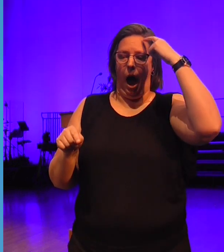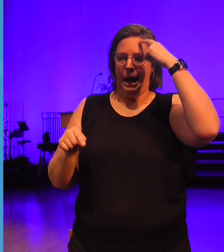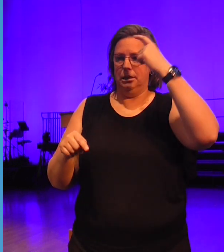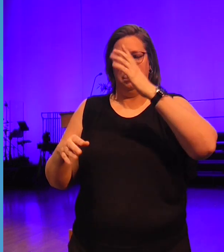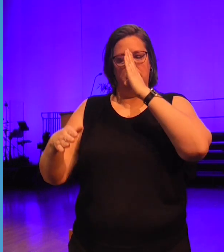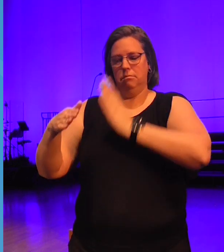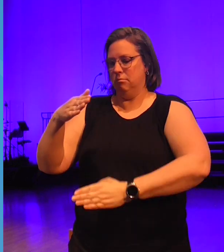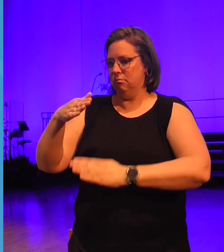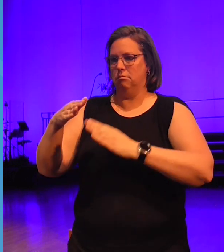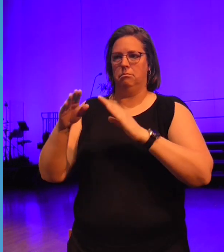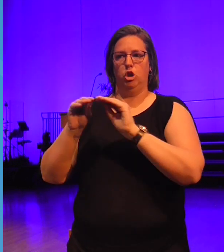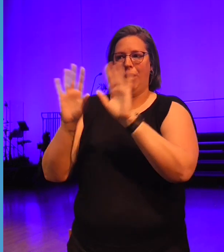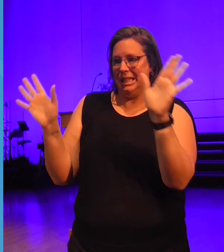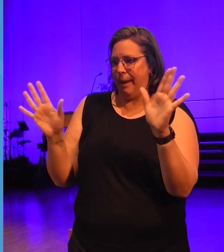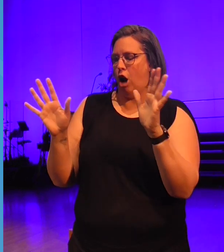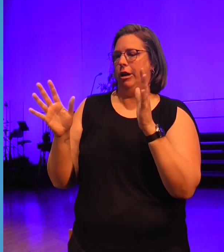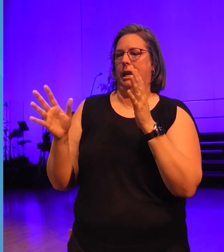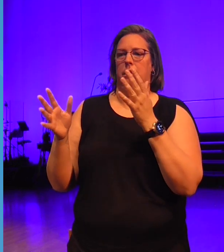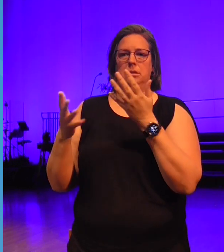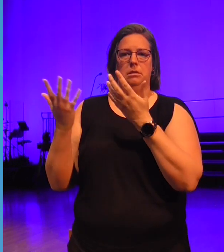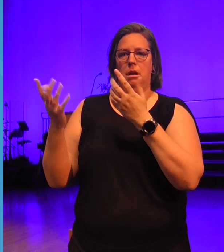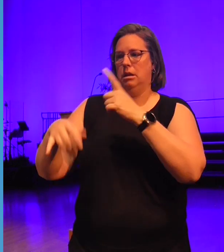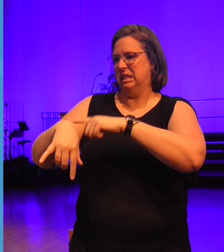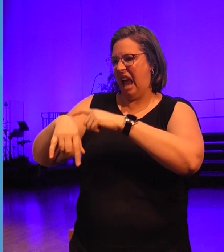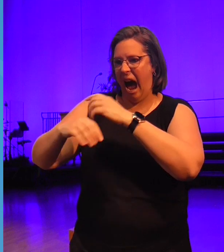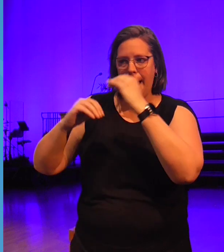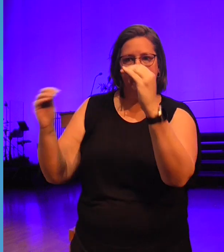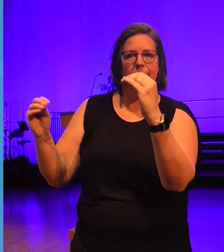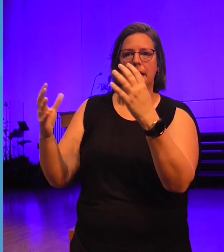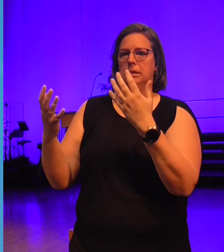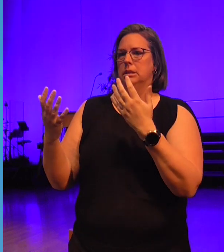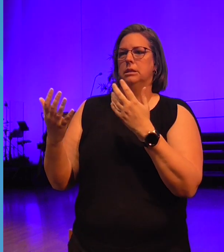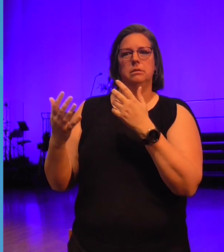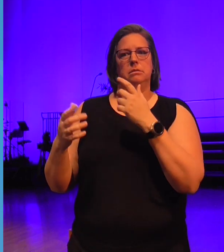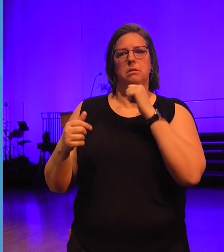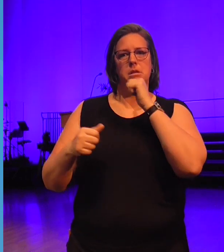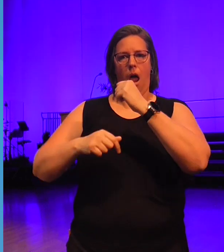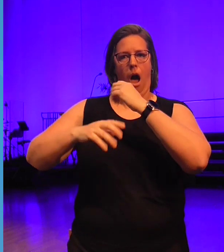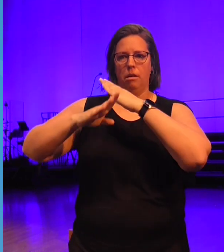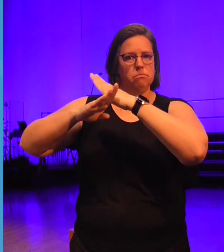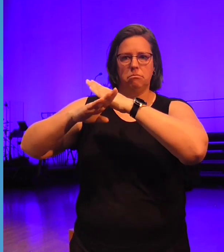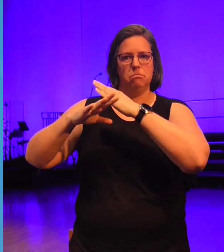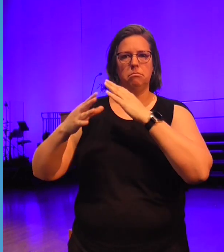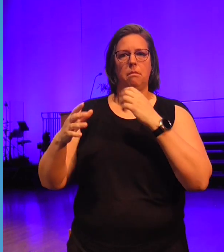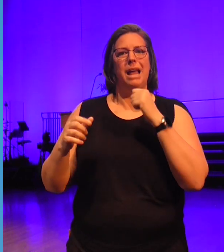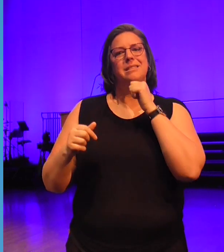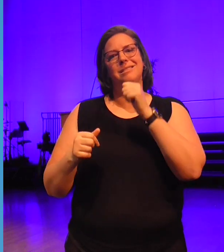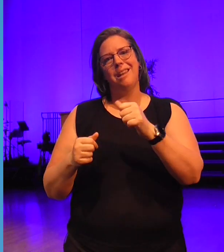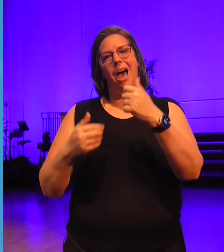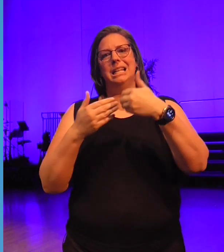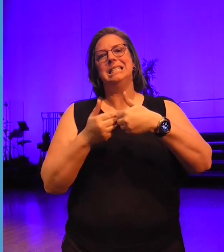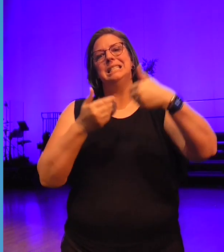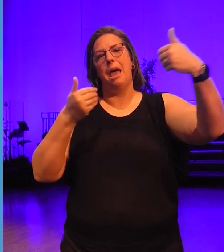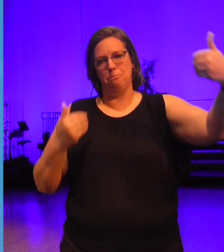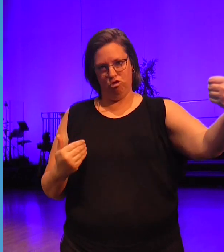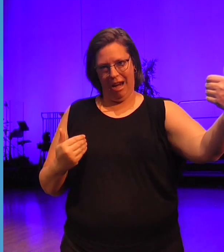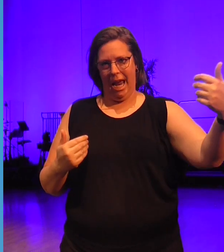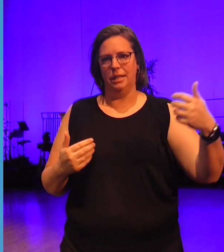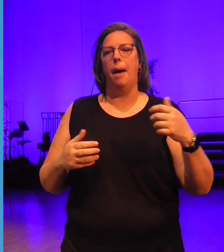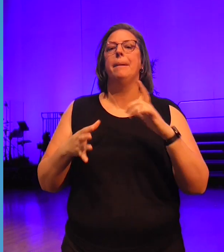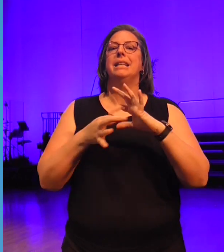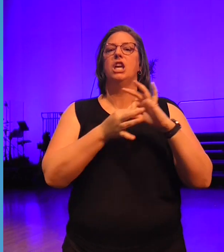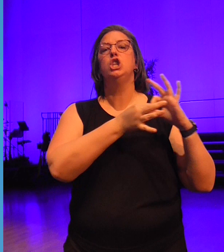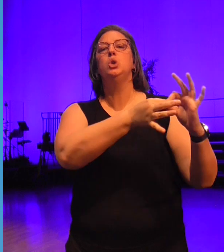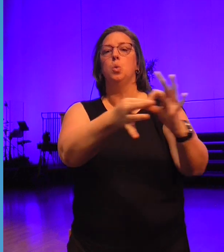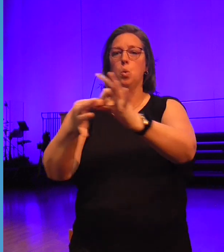empty, timeless, uncreated, unimpeded, not realizable as a separate thing, but as the unity of all